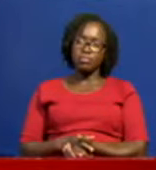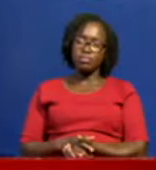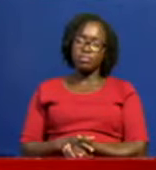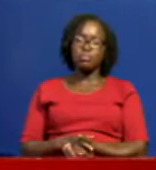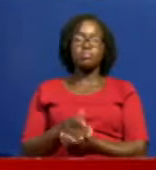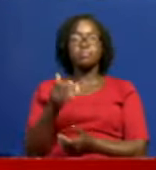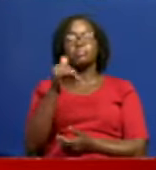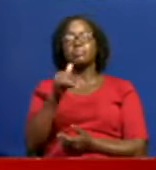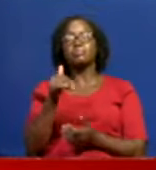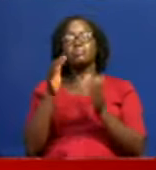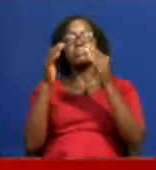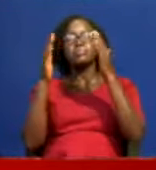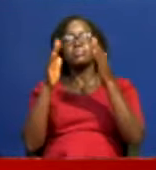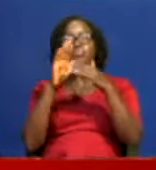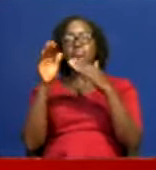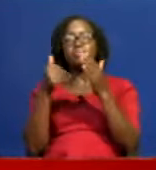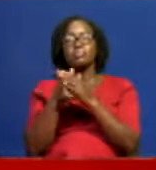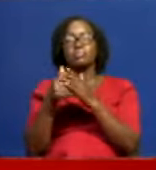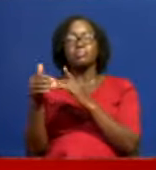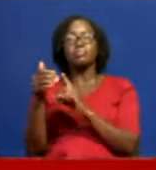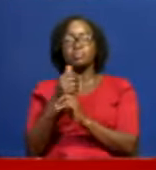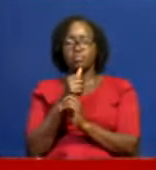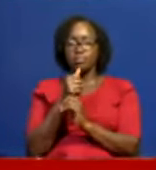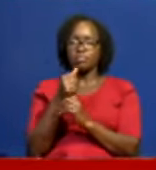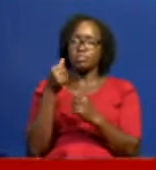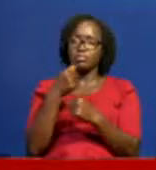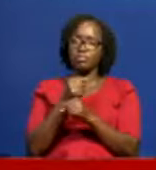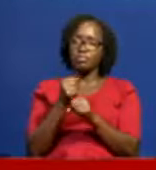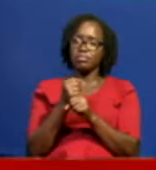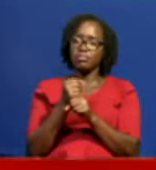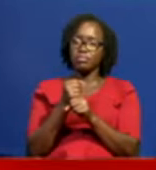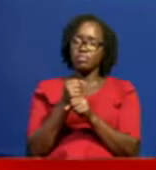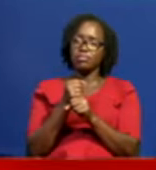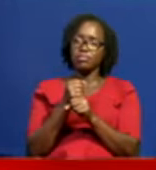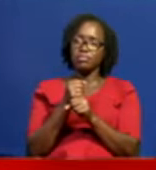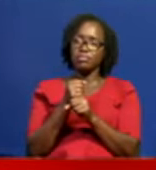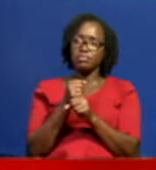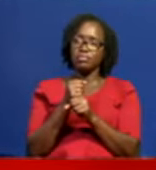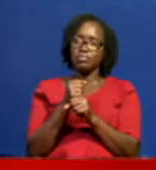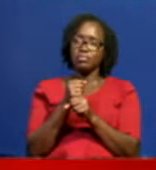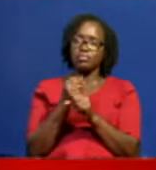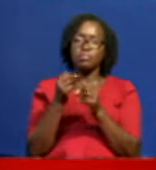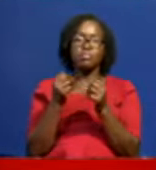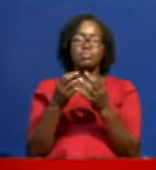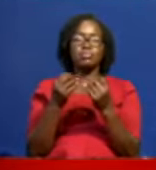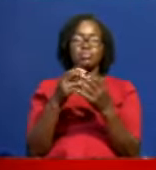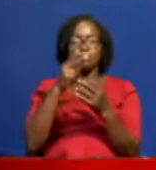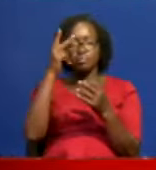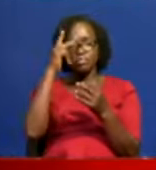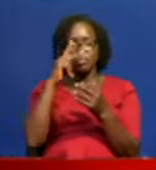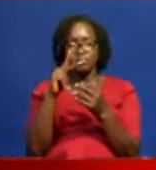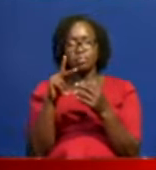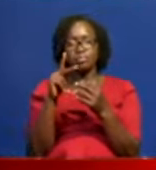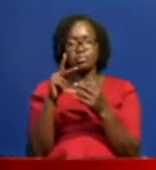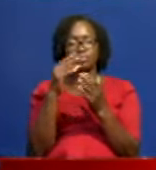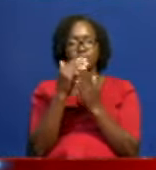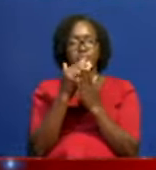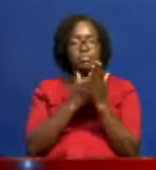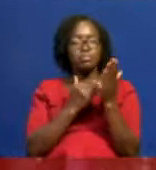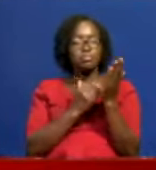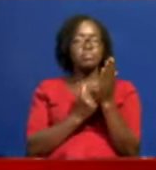Yet, as we celebrate all the achievements made so far, a number of our policies,